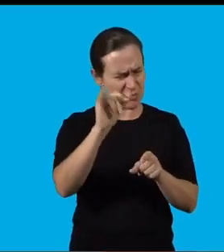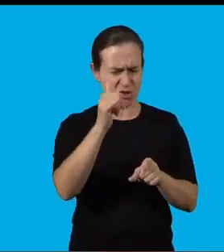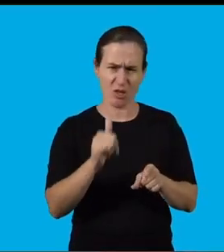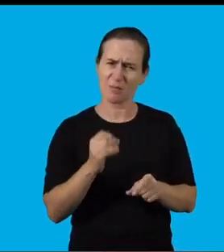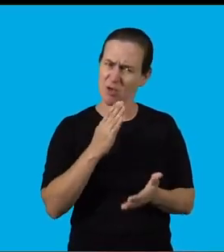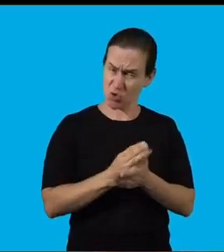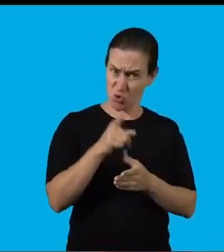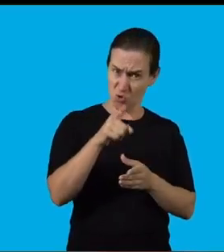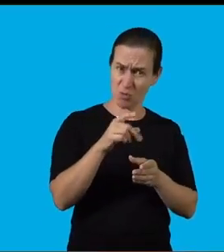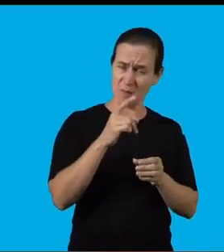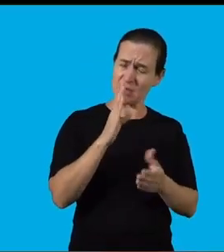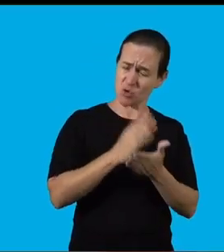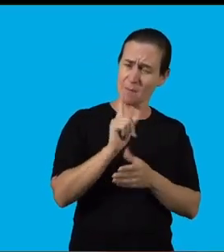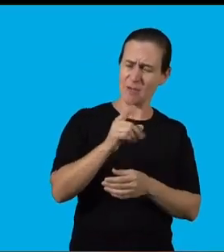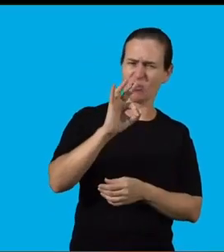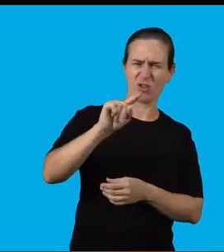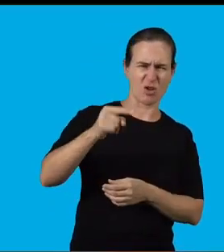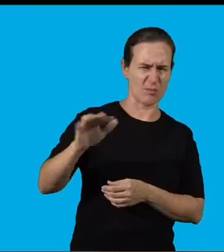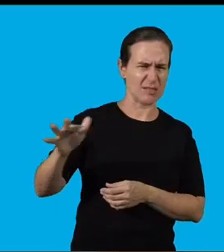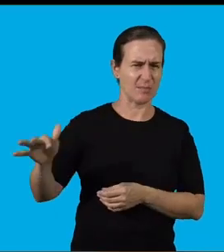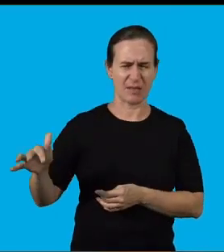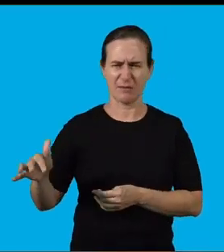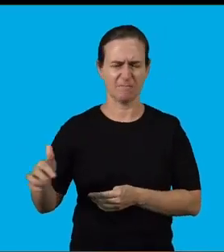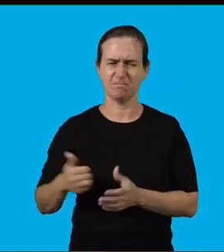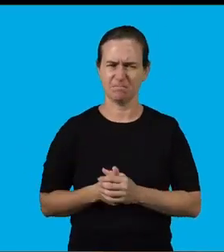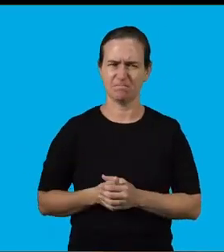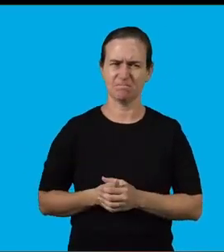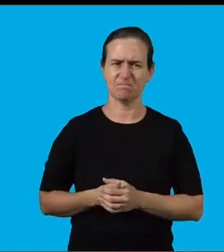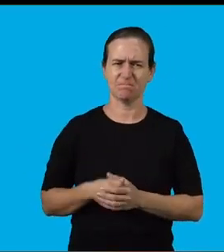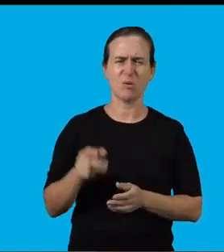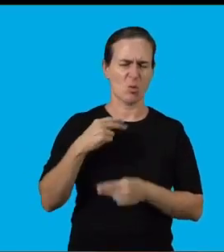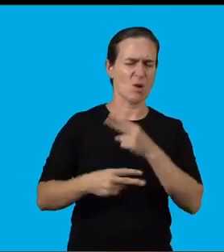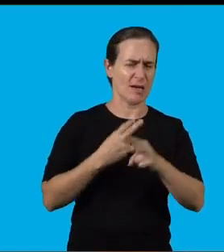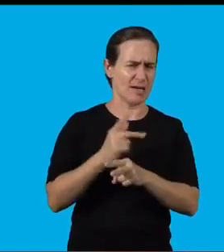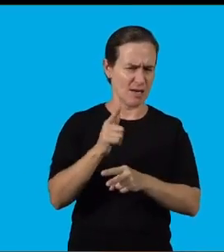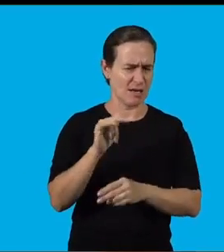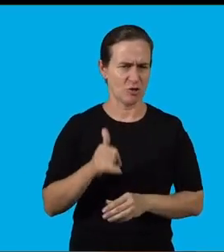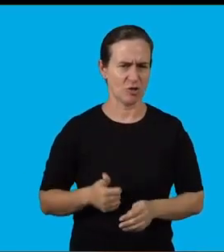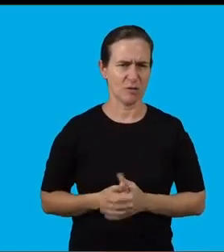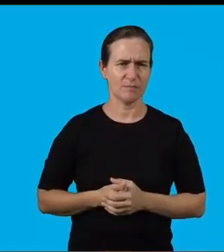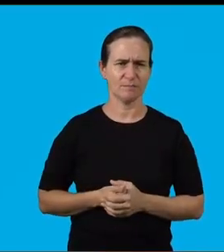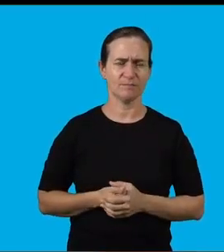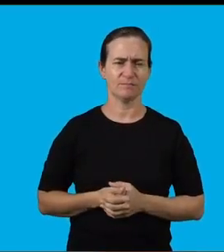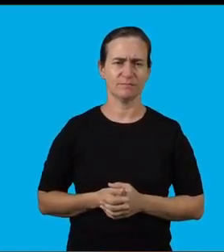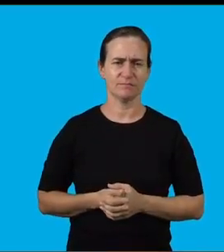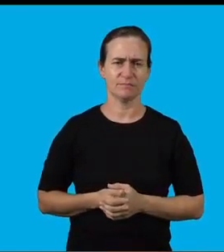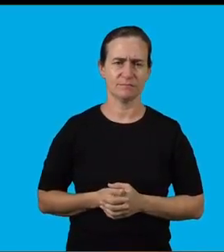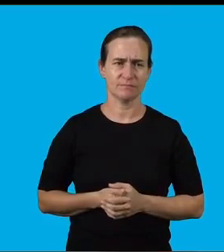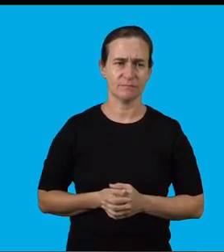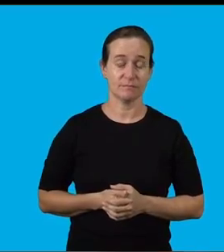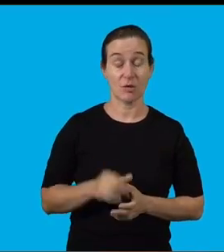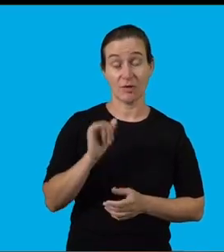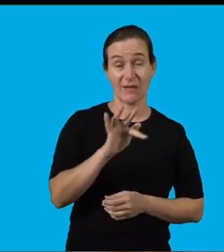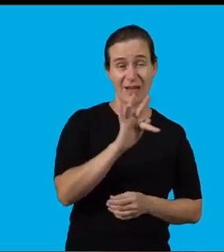double check this answer to see that you get to 3 comma something there, and we're going to go over that just now. All right. And then